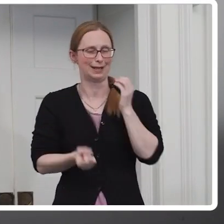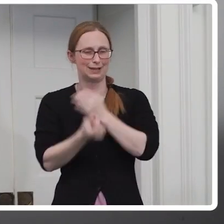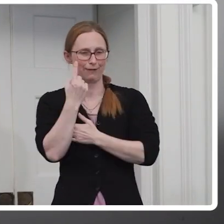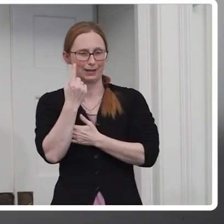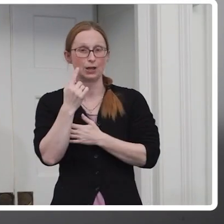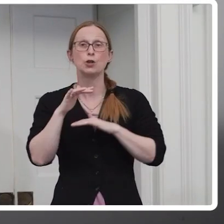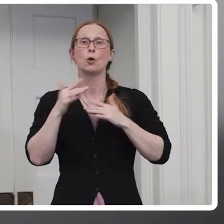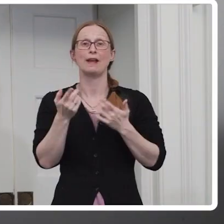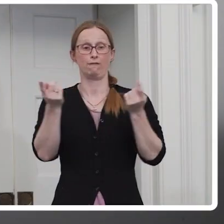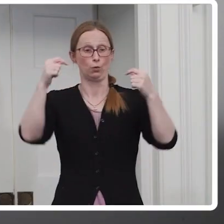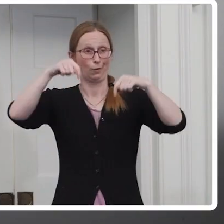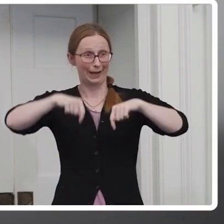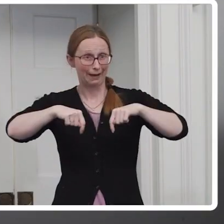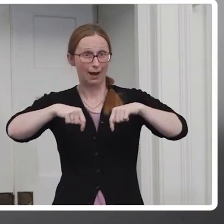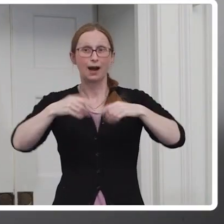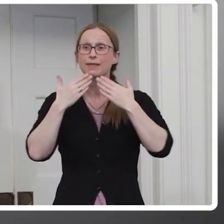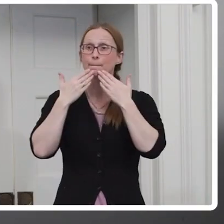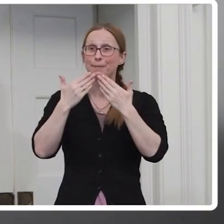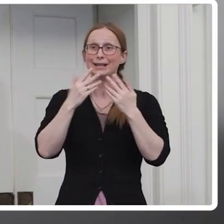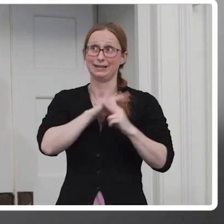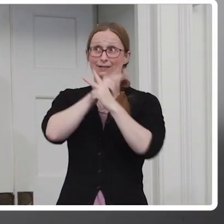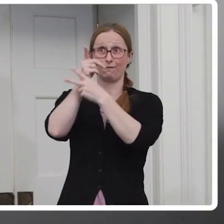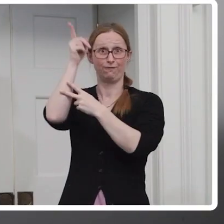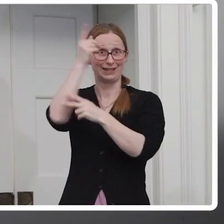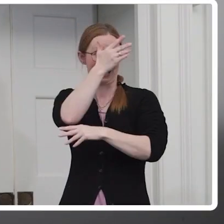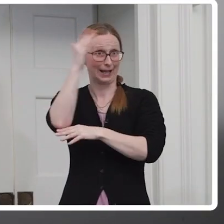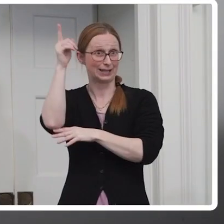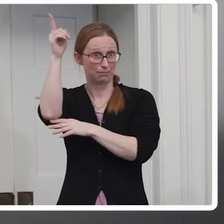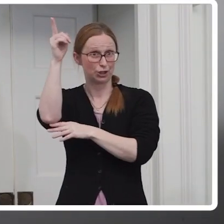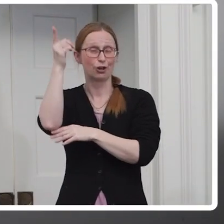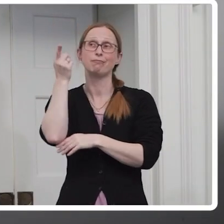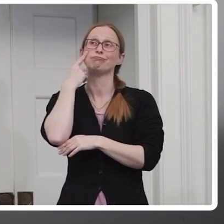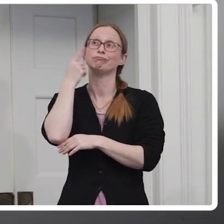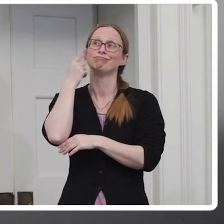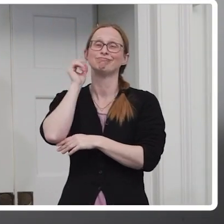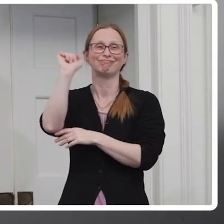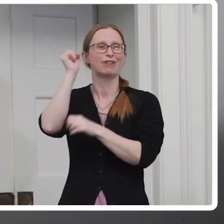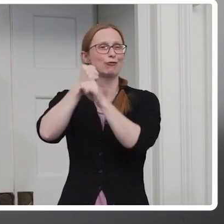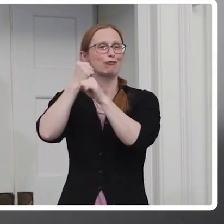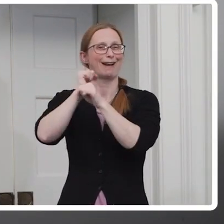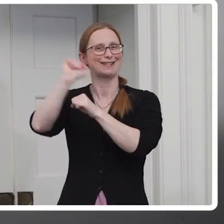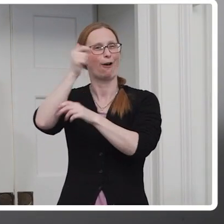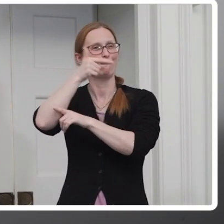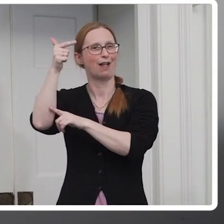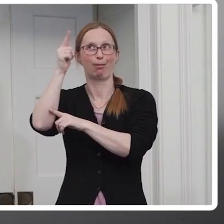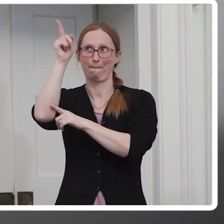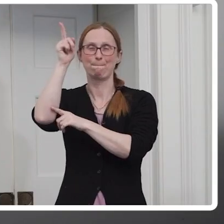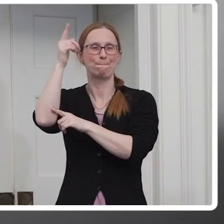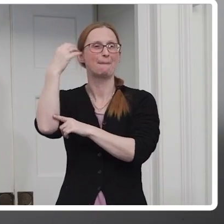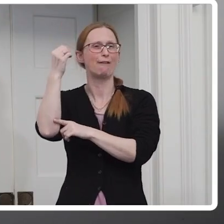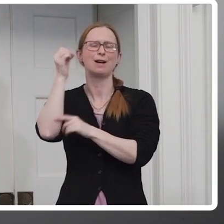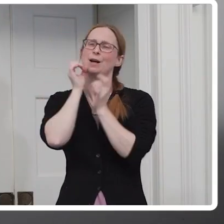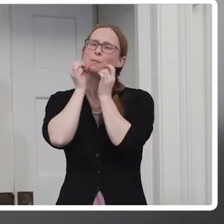event. And so if you're with us in person, do please visit the exhibition and watch Grace's